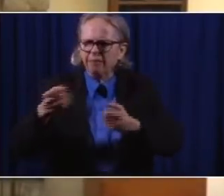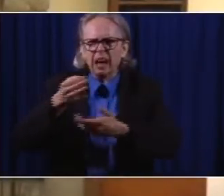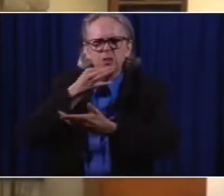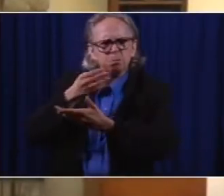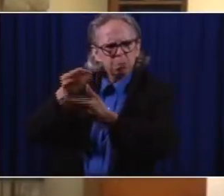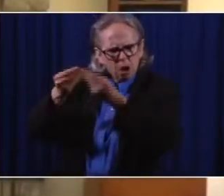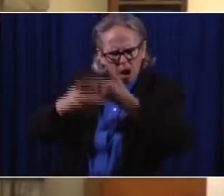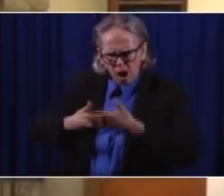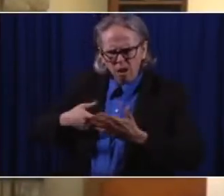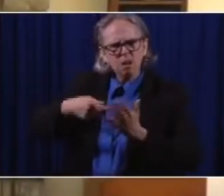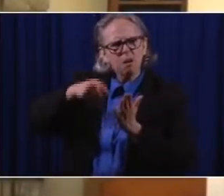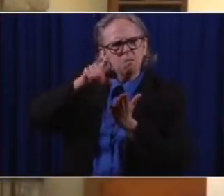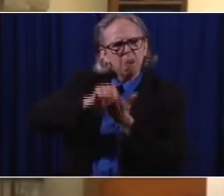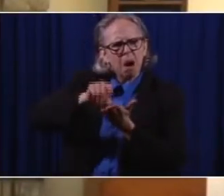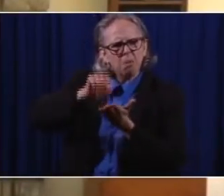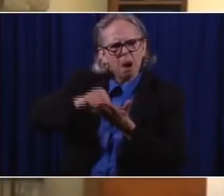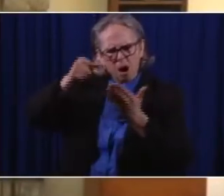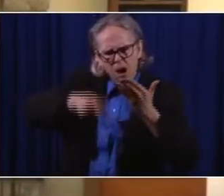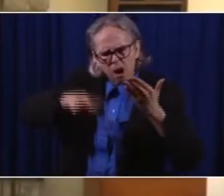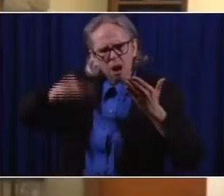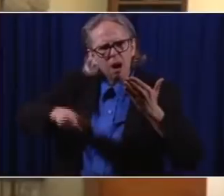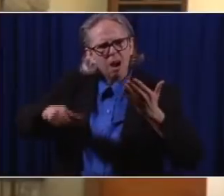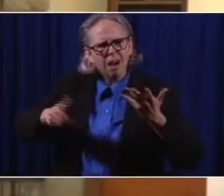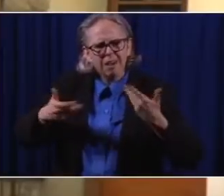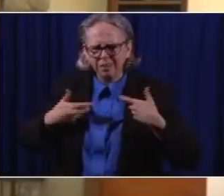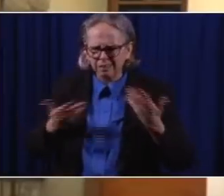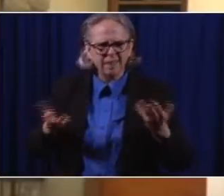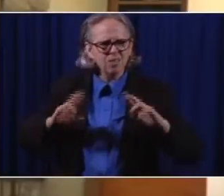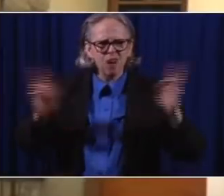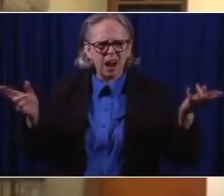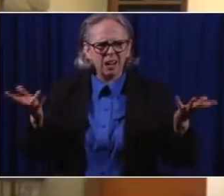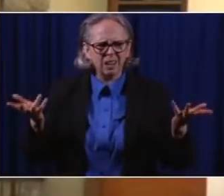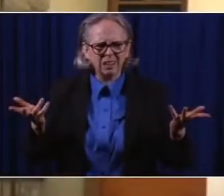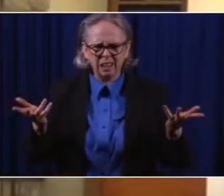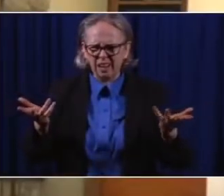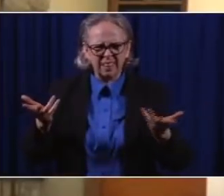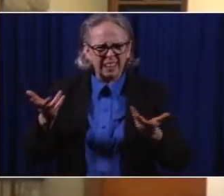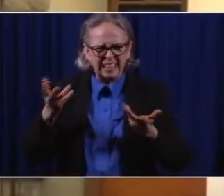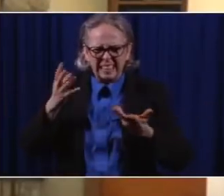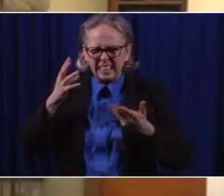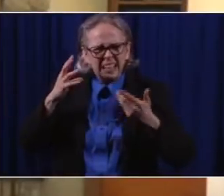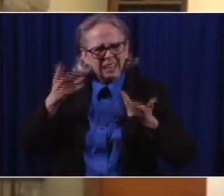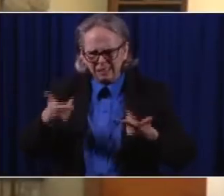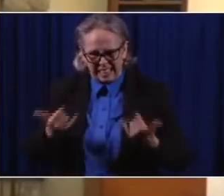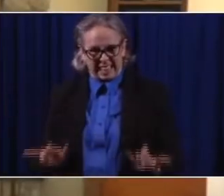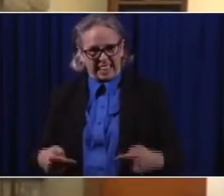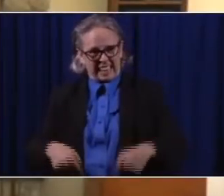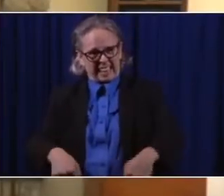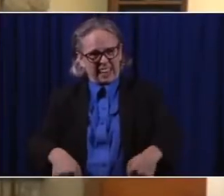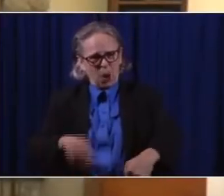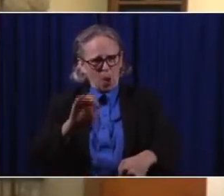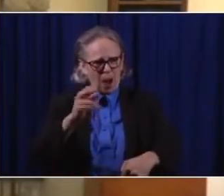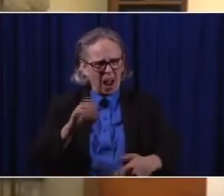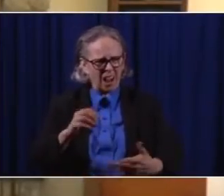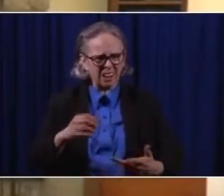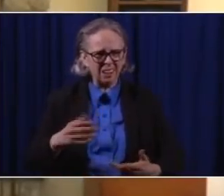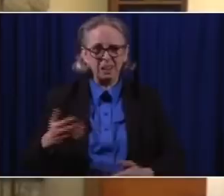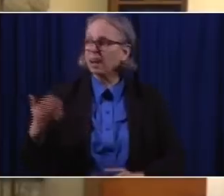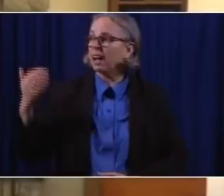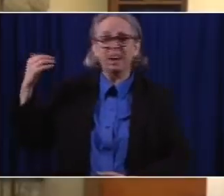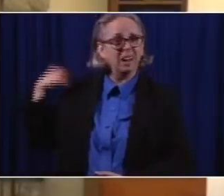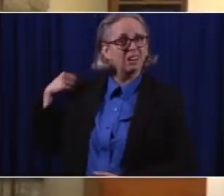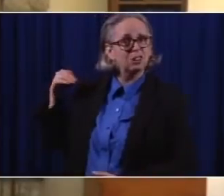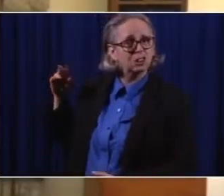our own experience in Ohio has been. When in July, several of our mayors put a mask order on in